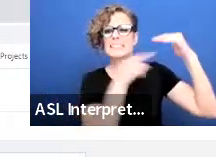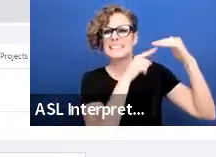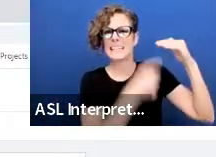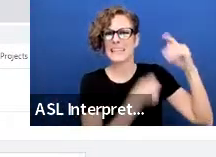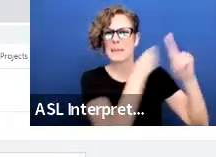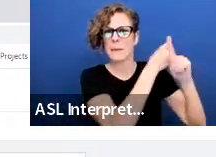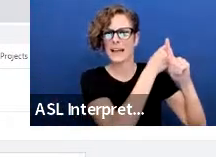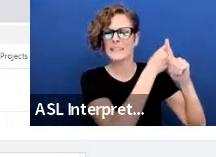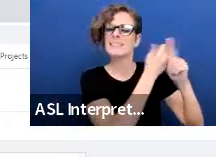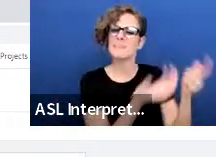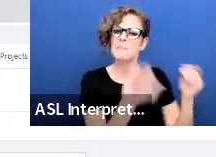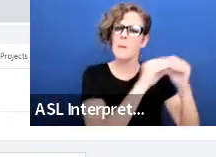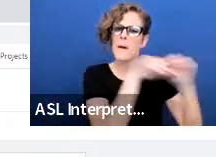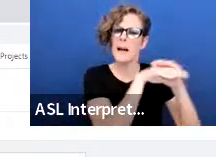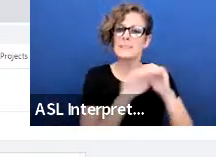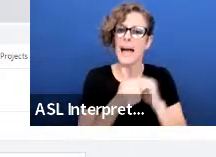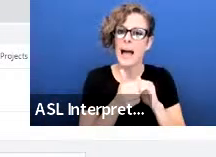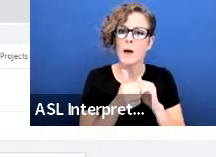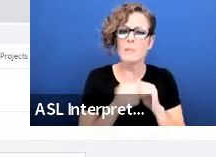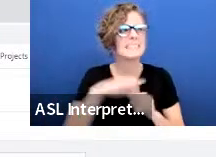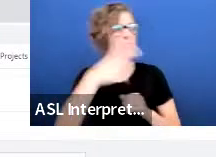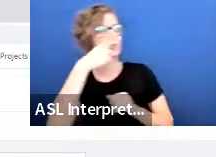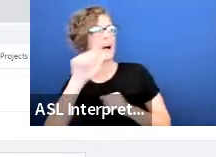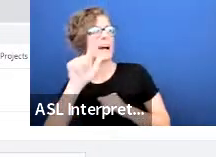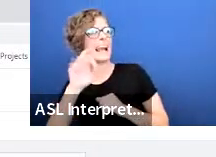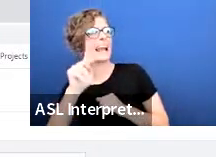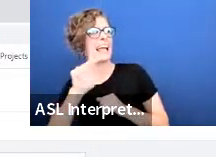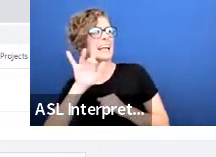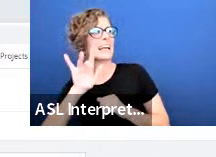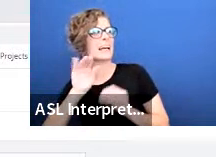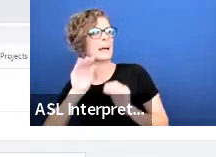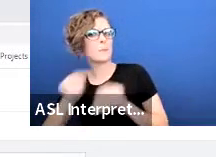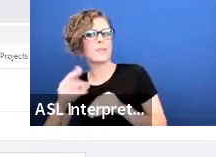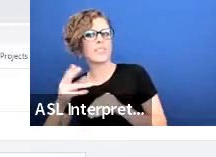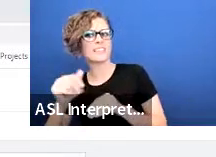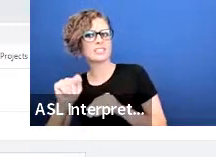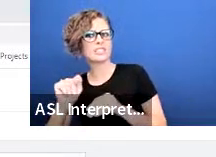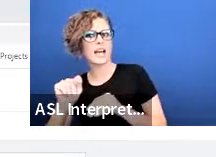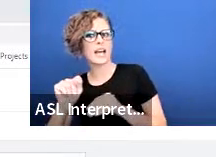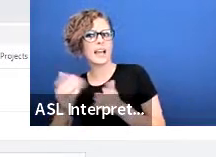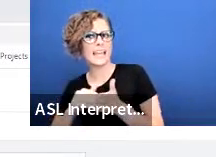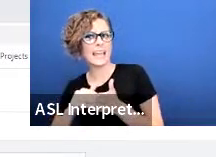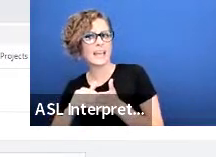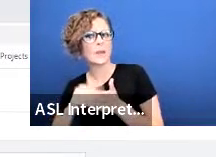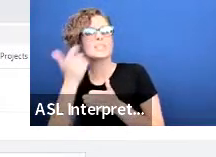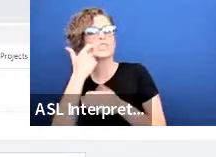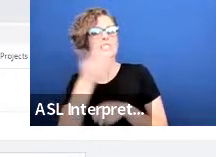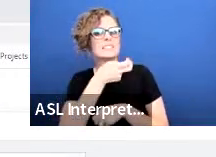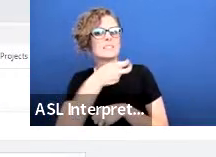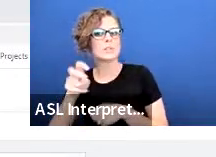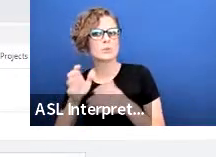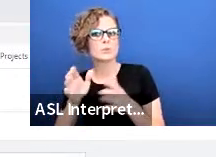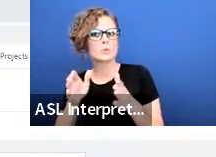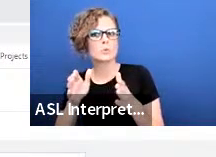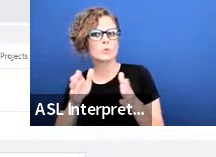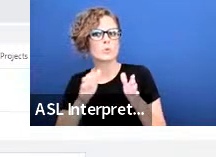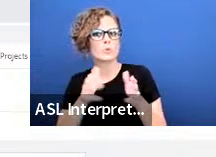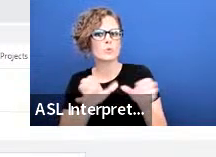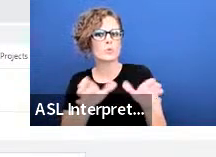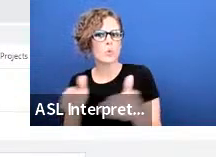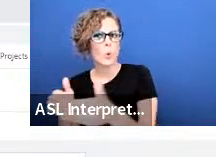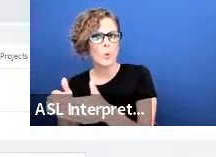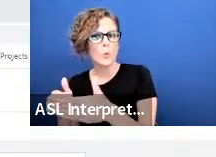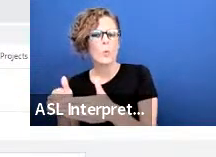Hi, can you put the link in the chat again? Because if we just switched rooms, so all we have is the link to the